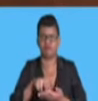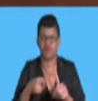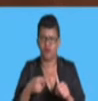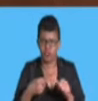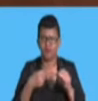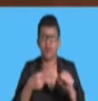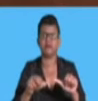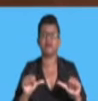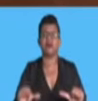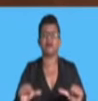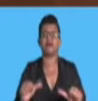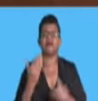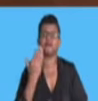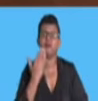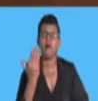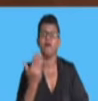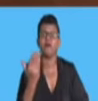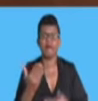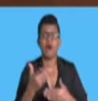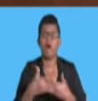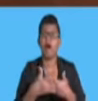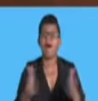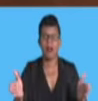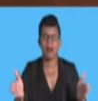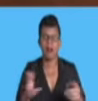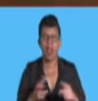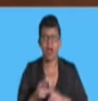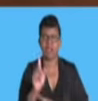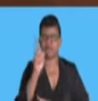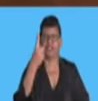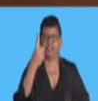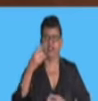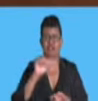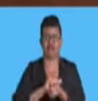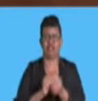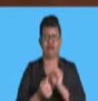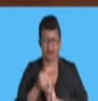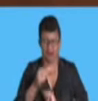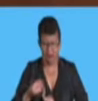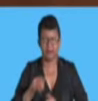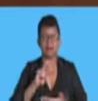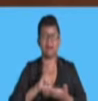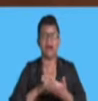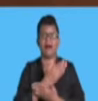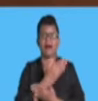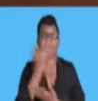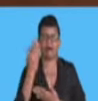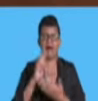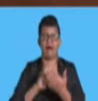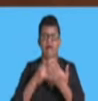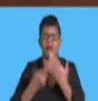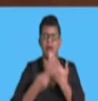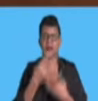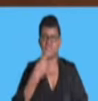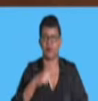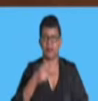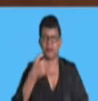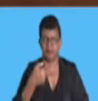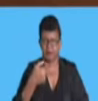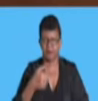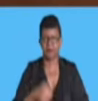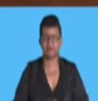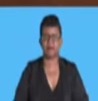in opening the first session of this House on Monday, November the 26th. Madam